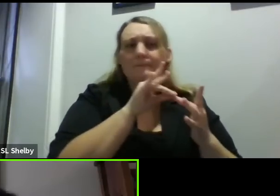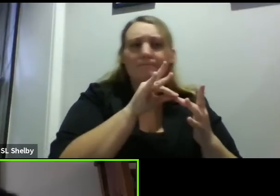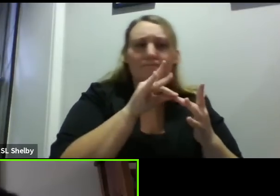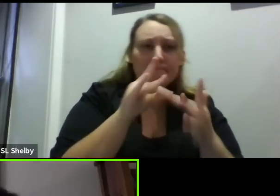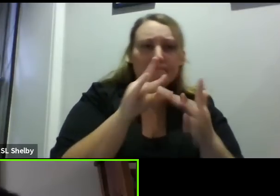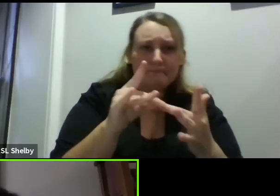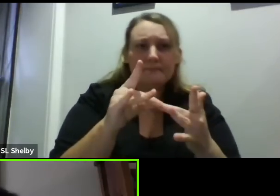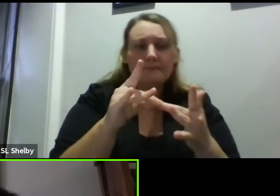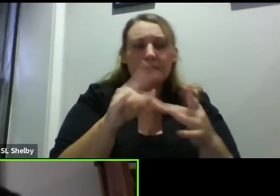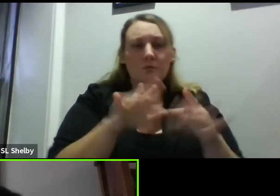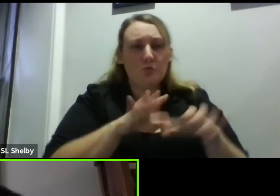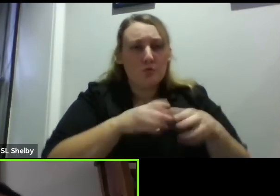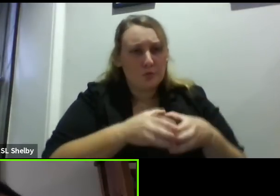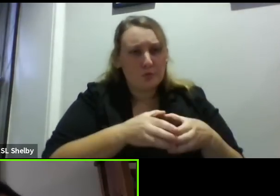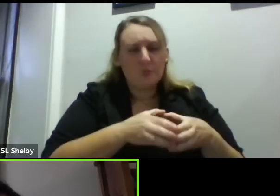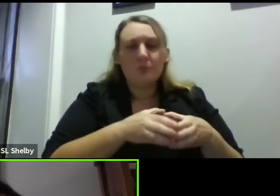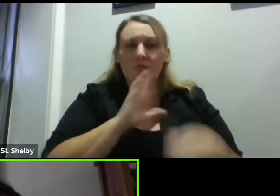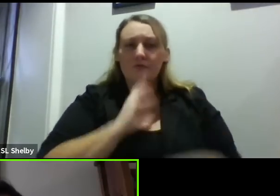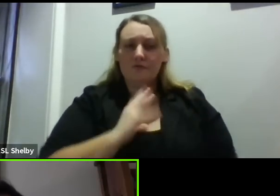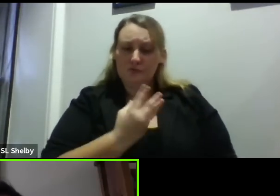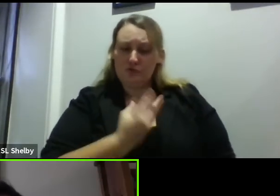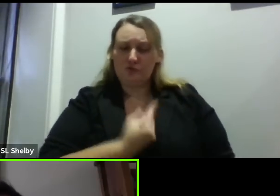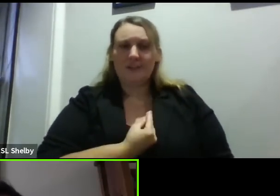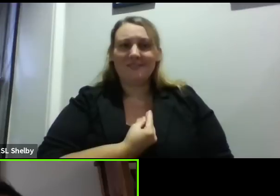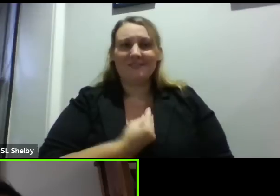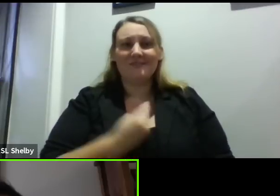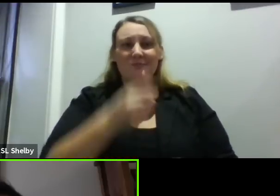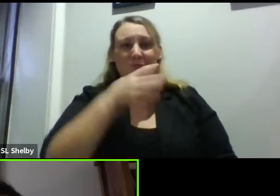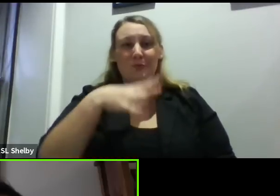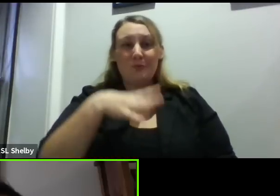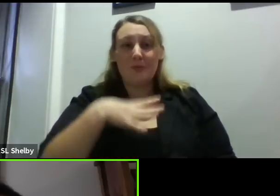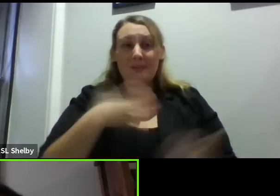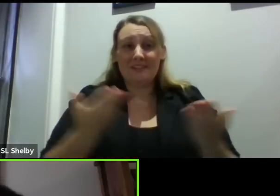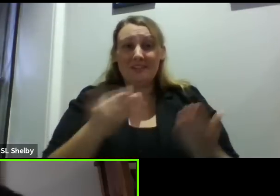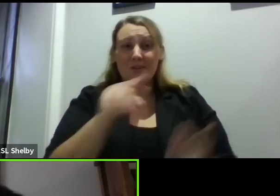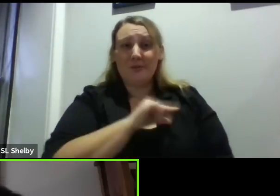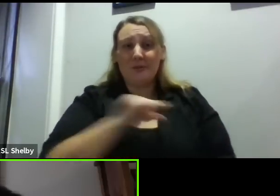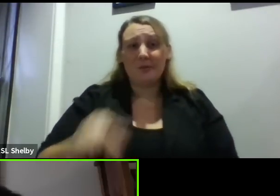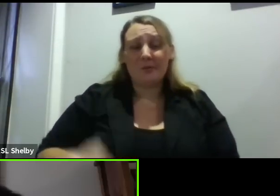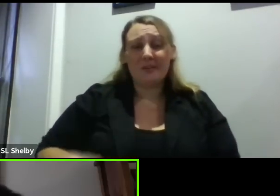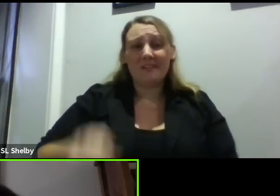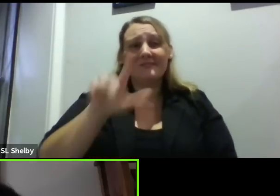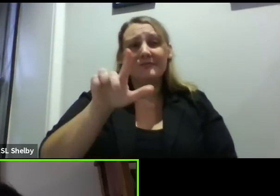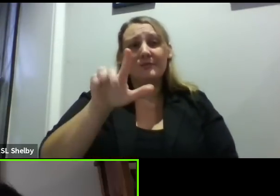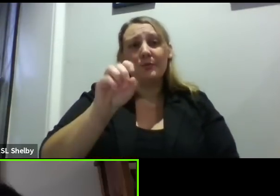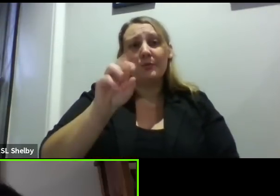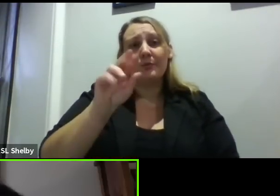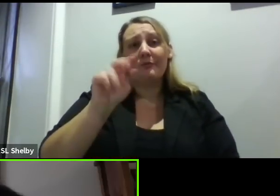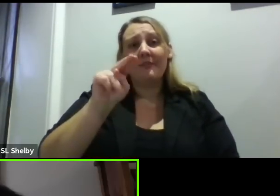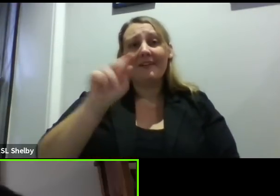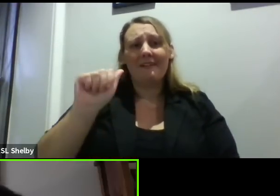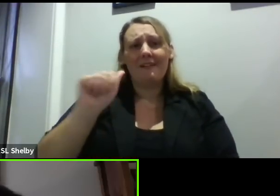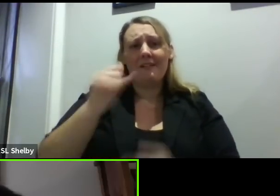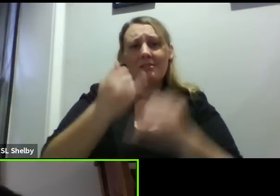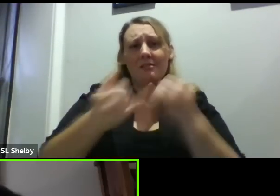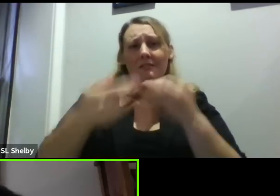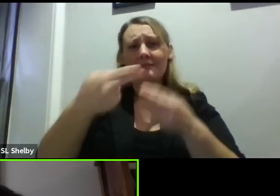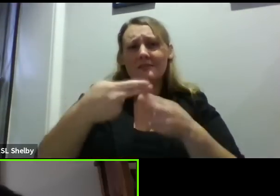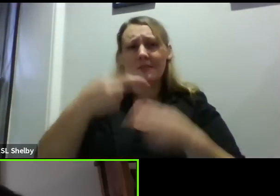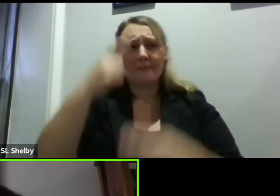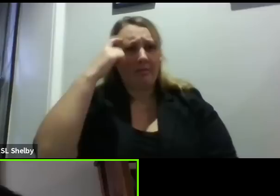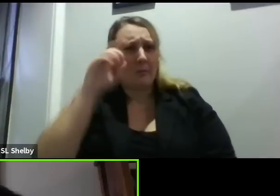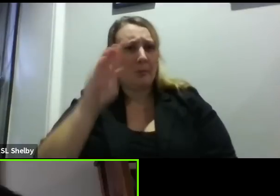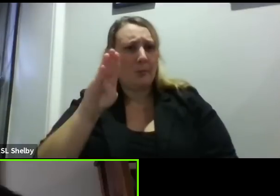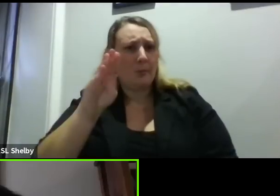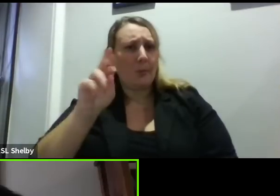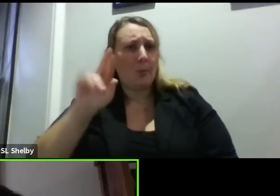Queens, Lorena Borjas, who actually passed away from COVID-19, and other people in Queens. These are